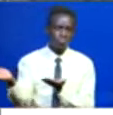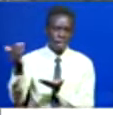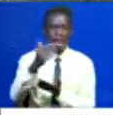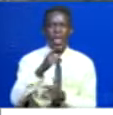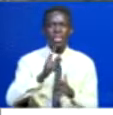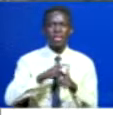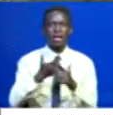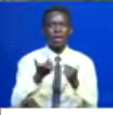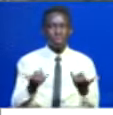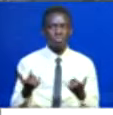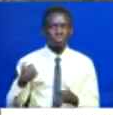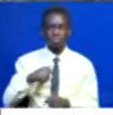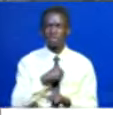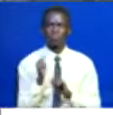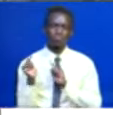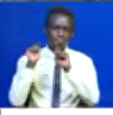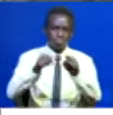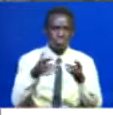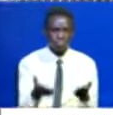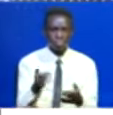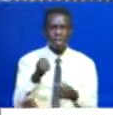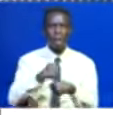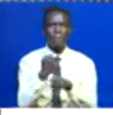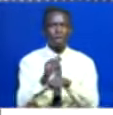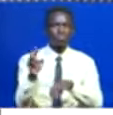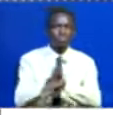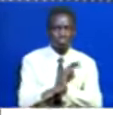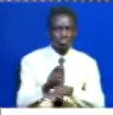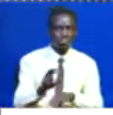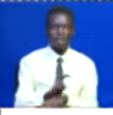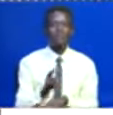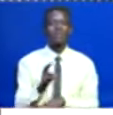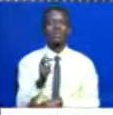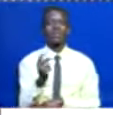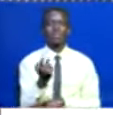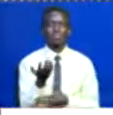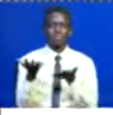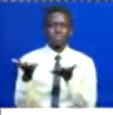not only to inspect but make an assessment. Victor Ochieng for Primetime News.